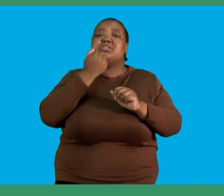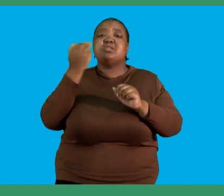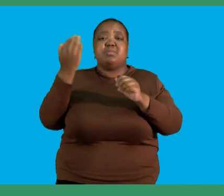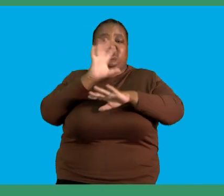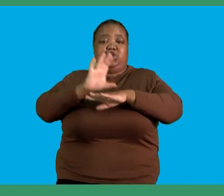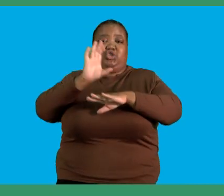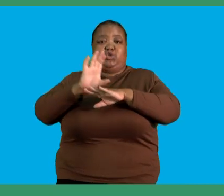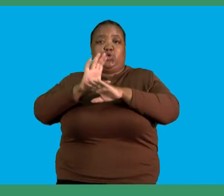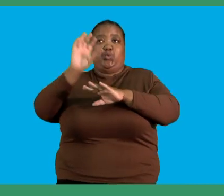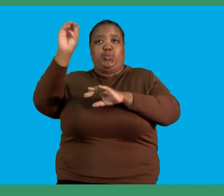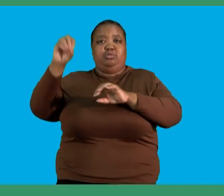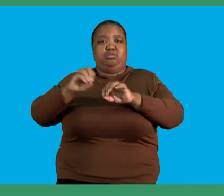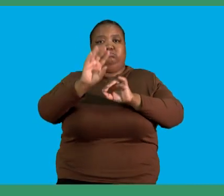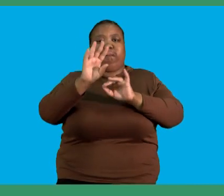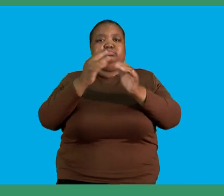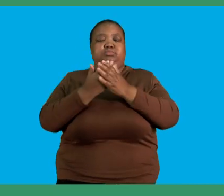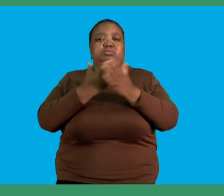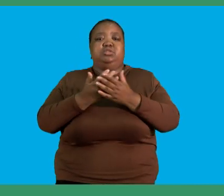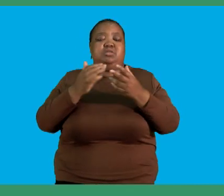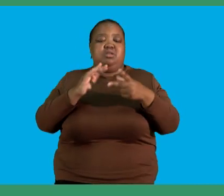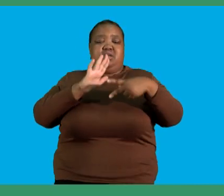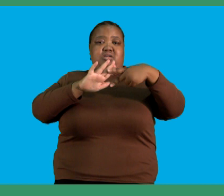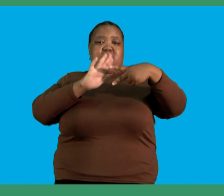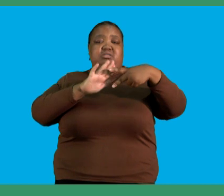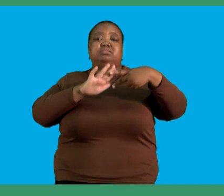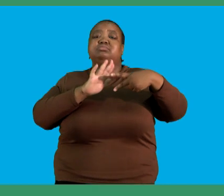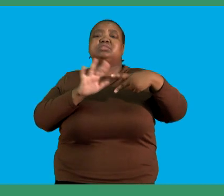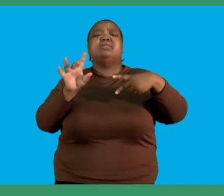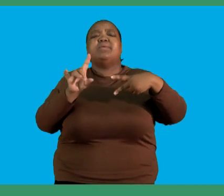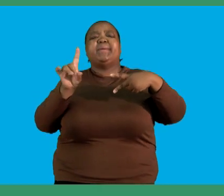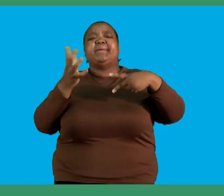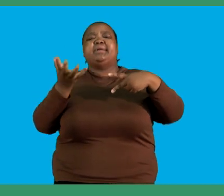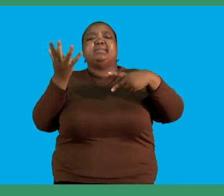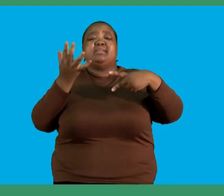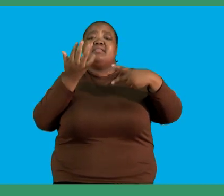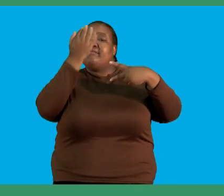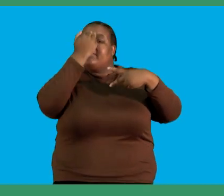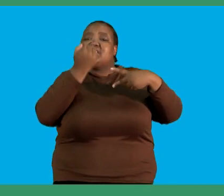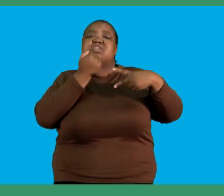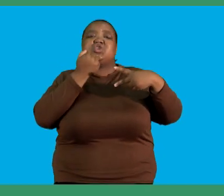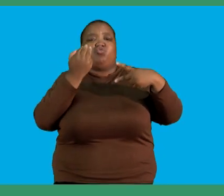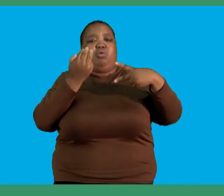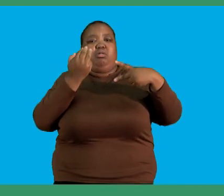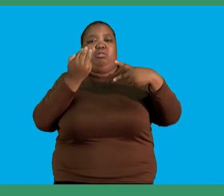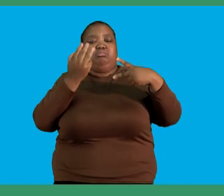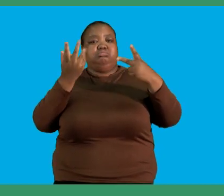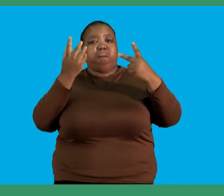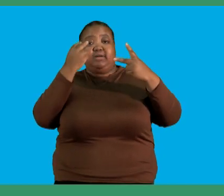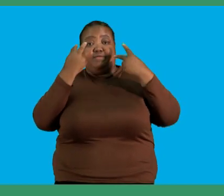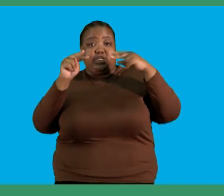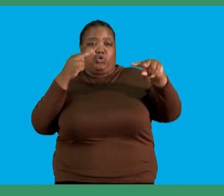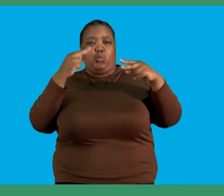on the computer. So the first statement talks to this visual aid. This is